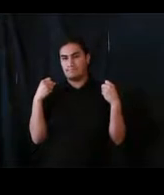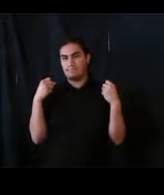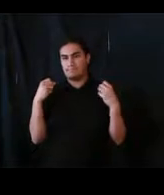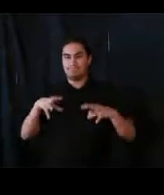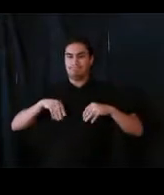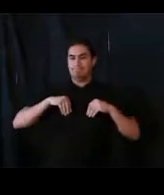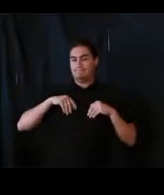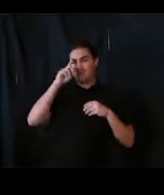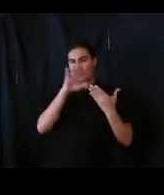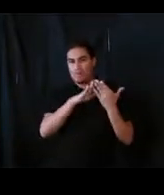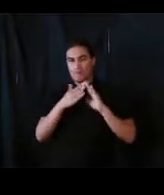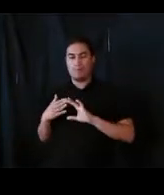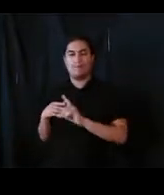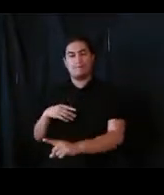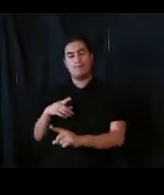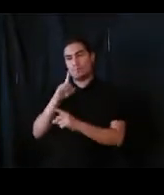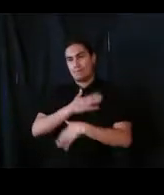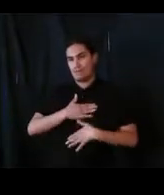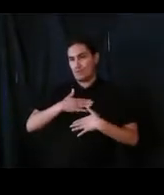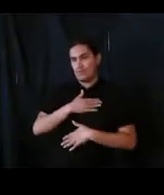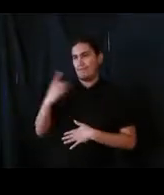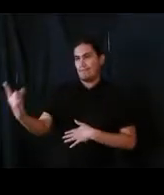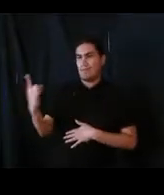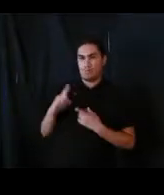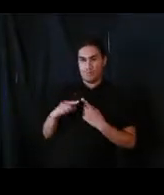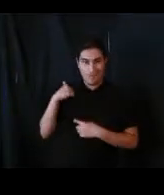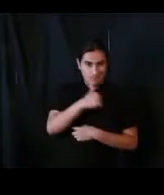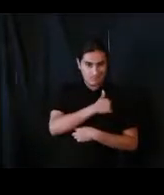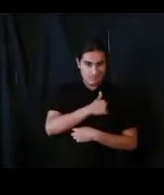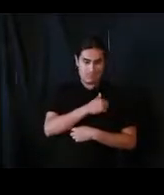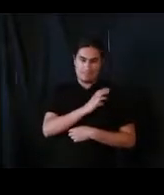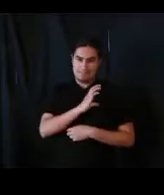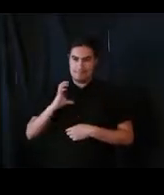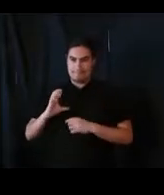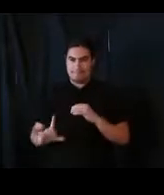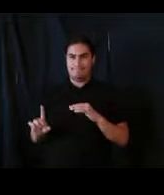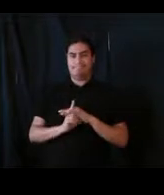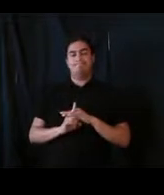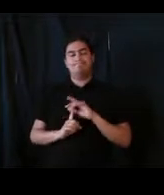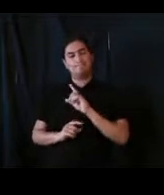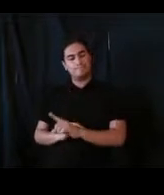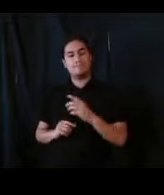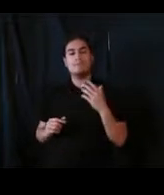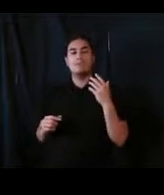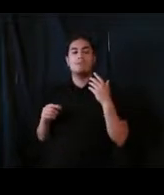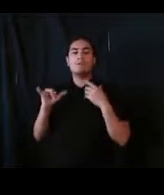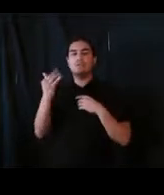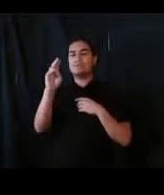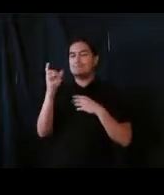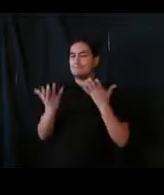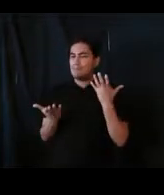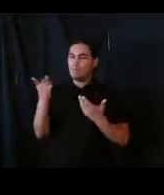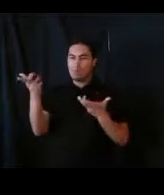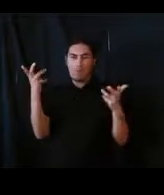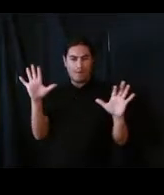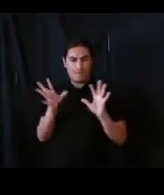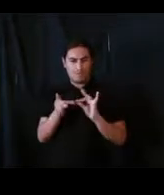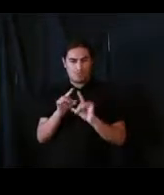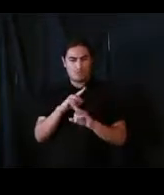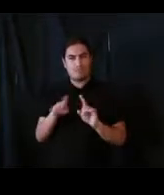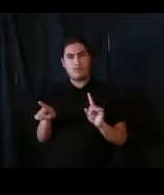coming to us and i just really appreciate citizens stepping up and genie you may have mentioned this already but and mitch talked about it a bit but